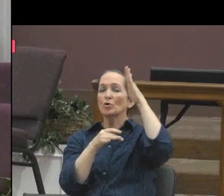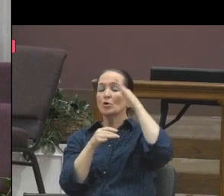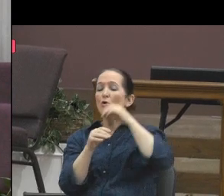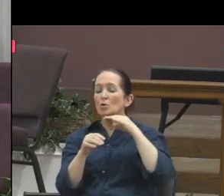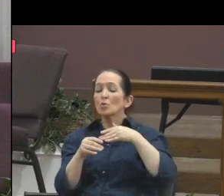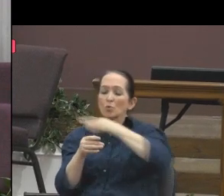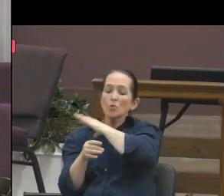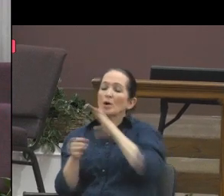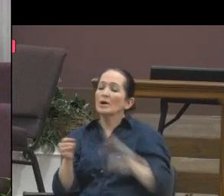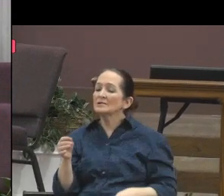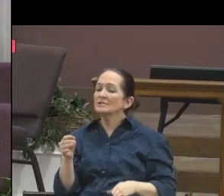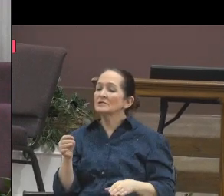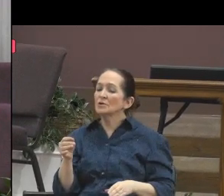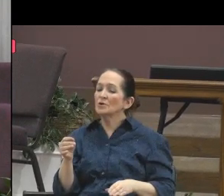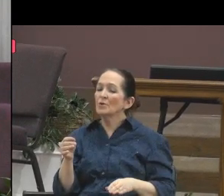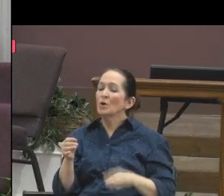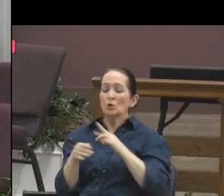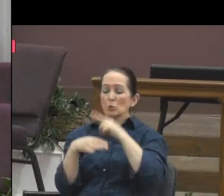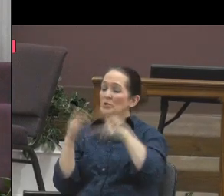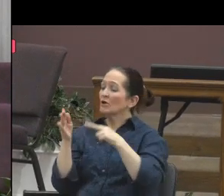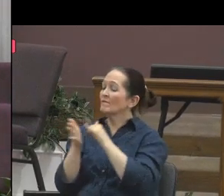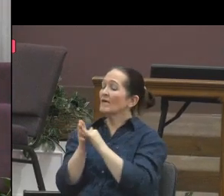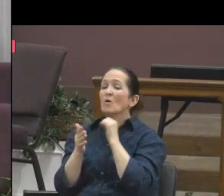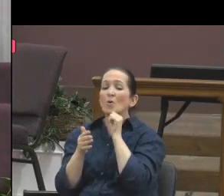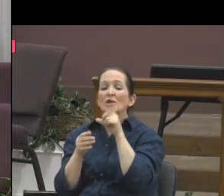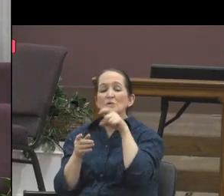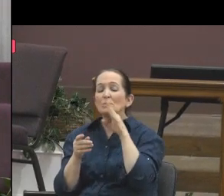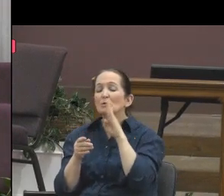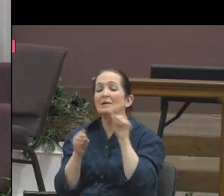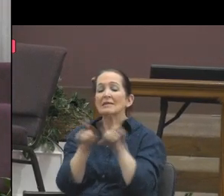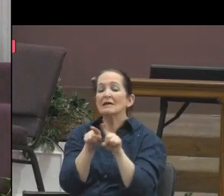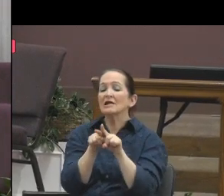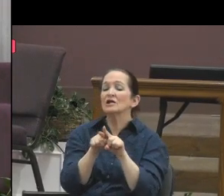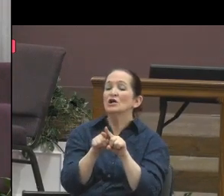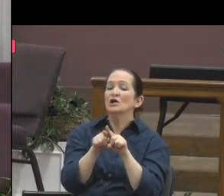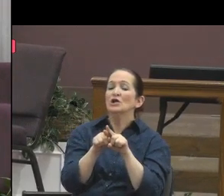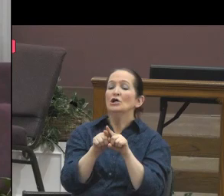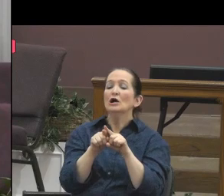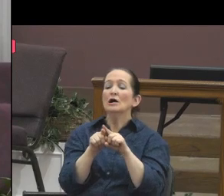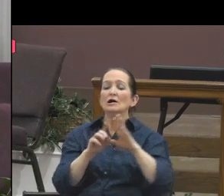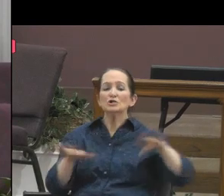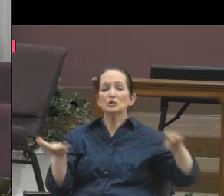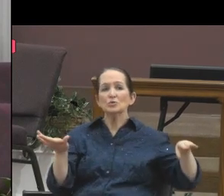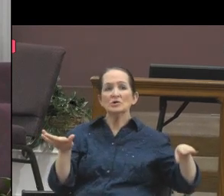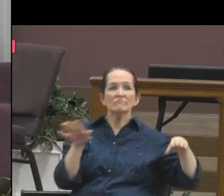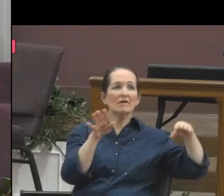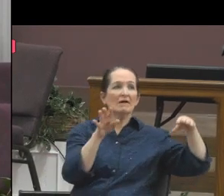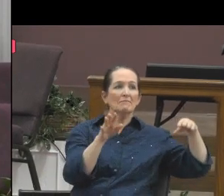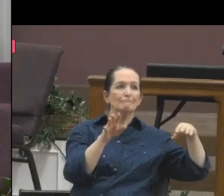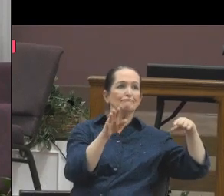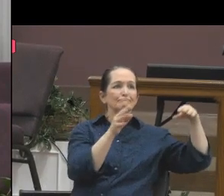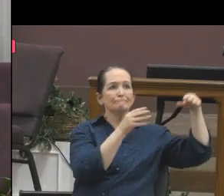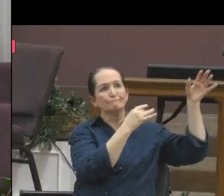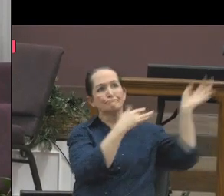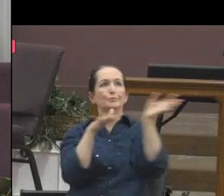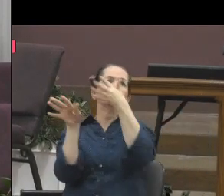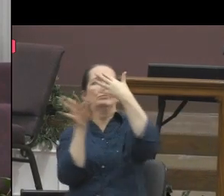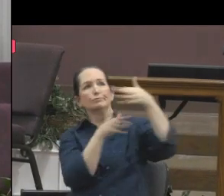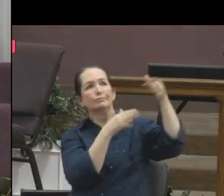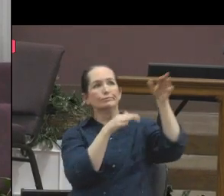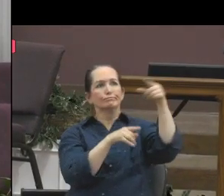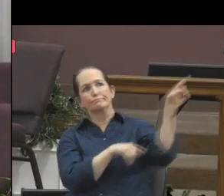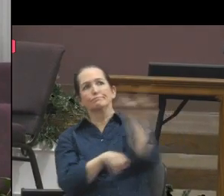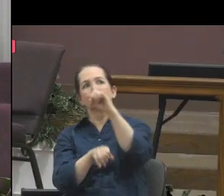tossed here and there by waves, carried about by every wind of doctrine, by the trickery of